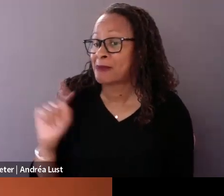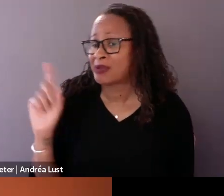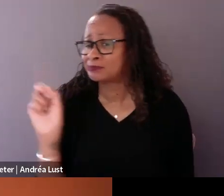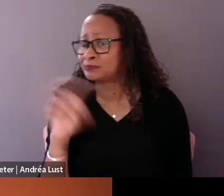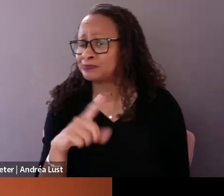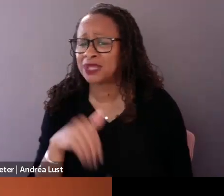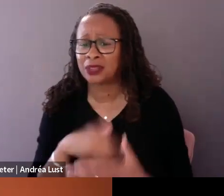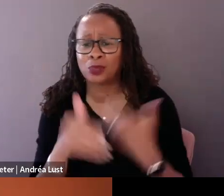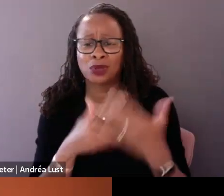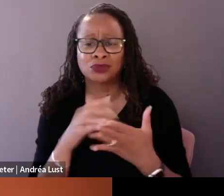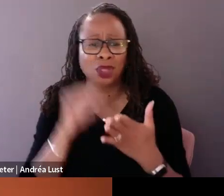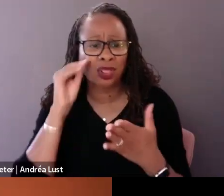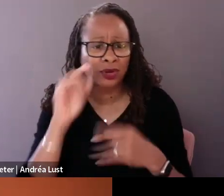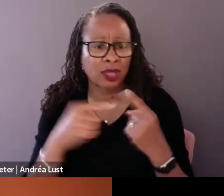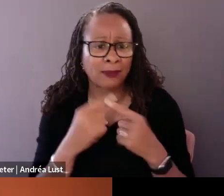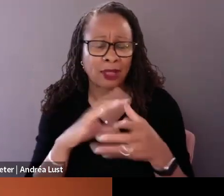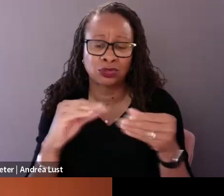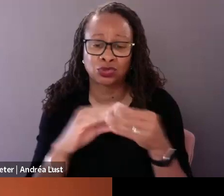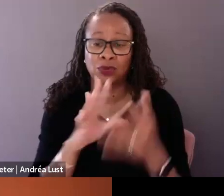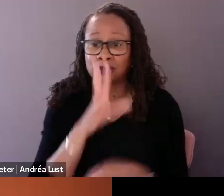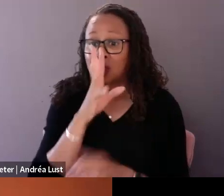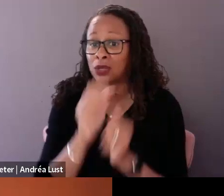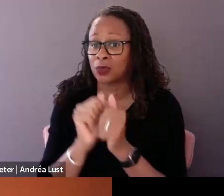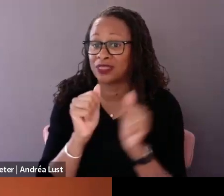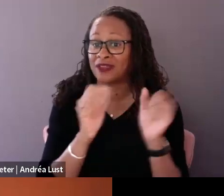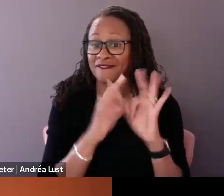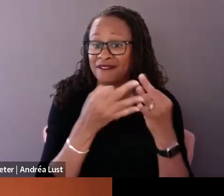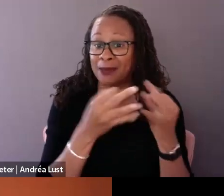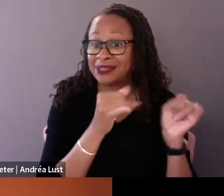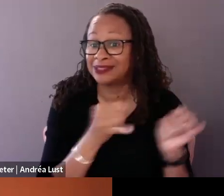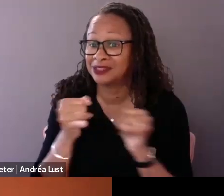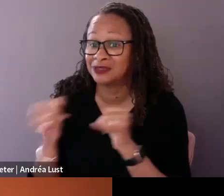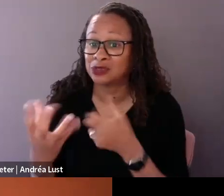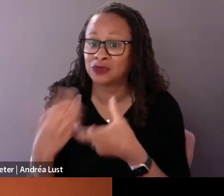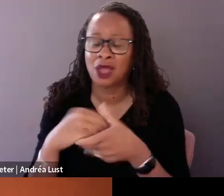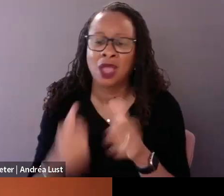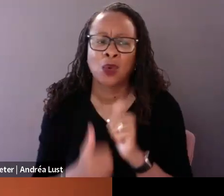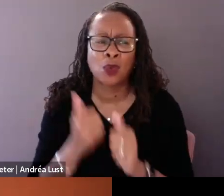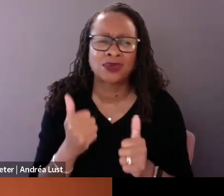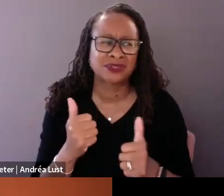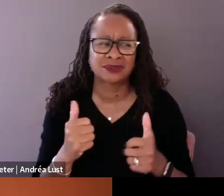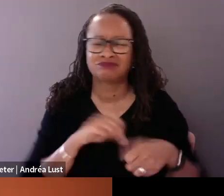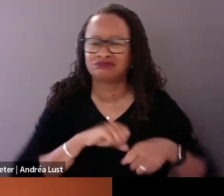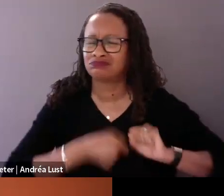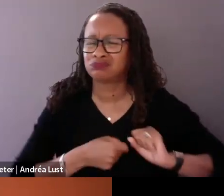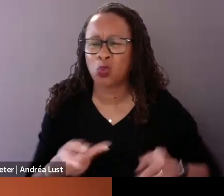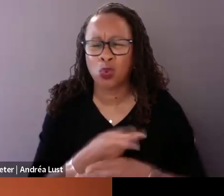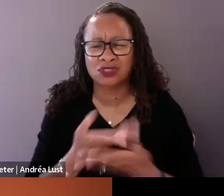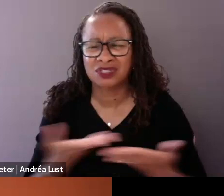and talking with the families and the individuals involved, what was most heartbreaking to you to